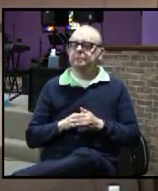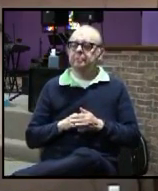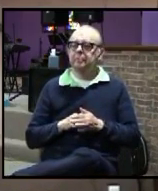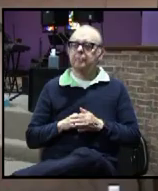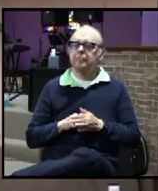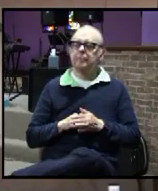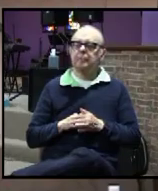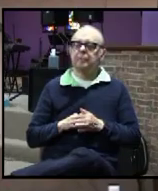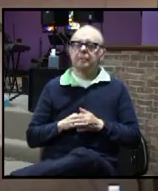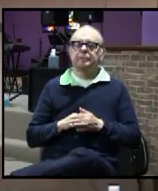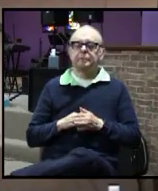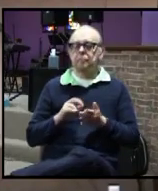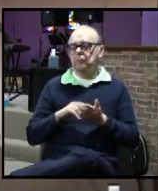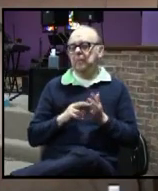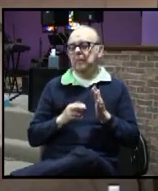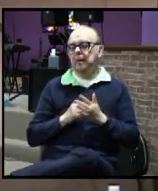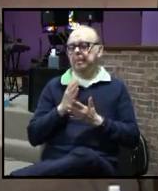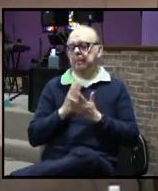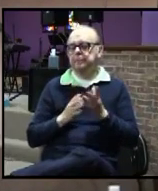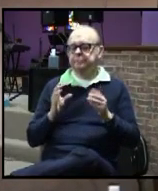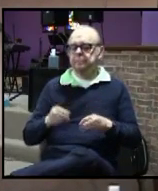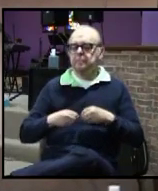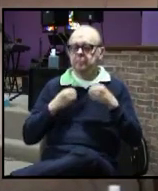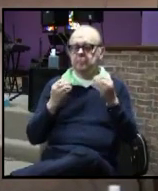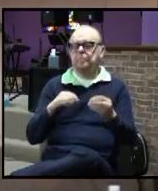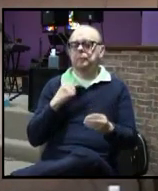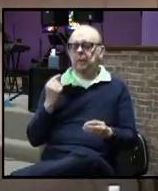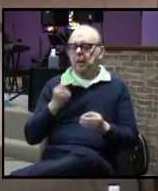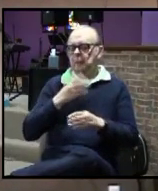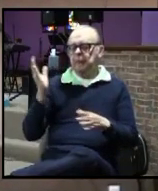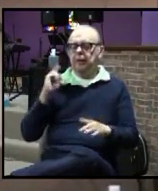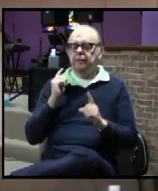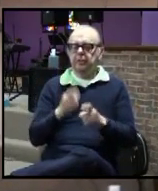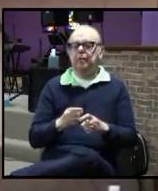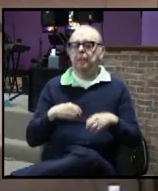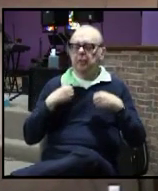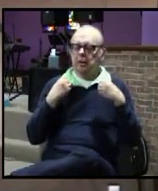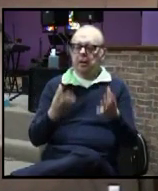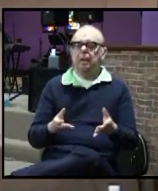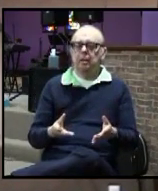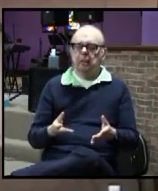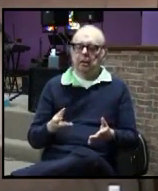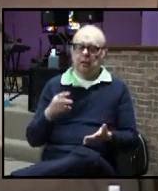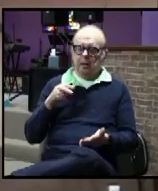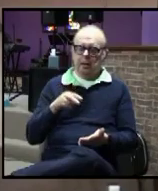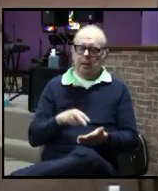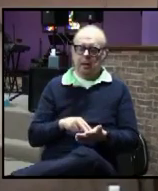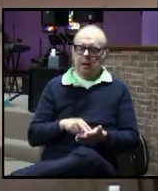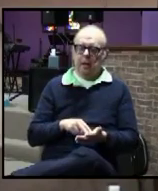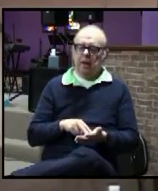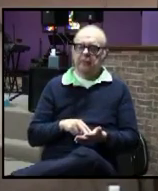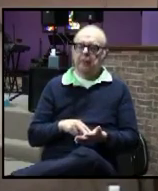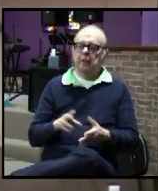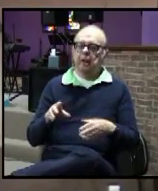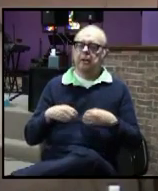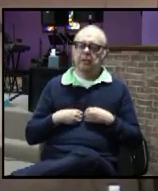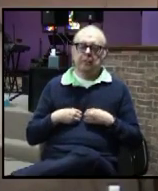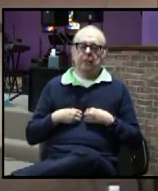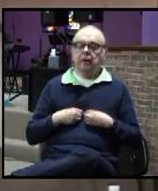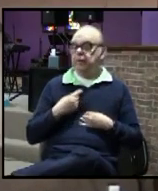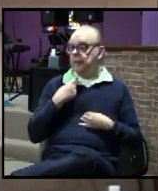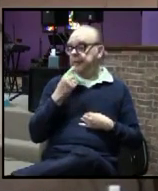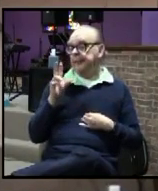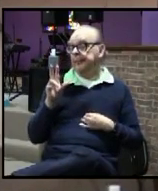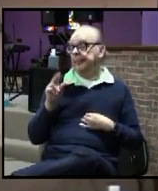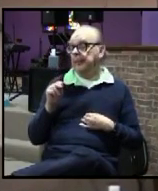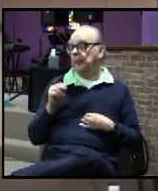Right? I mean, someone is offering you the greatest gift that's ever been given. All you have to do is step out in faith and take it, and you go,